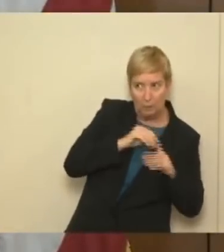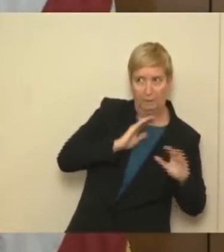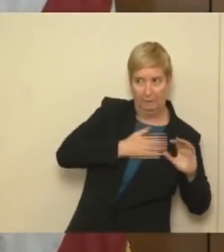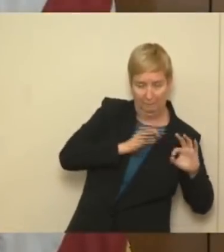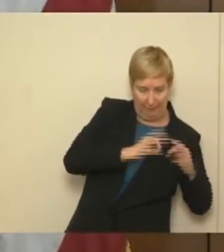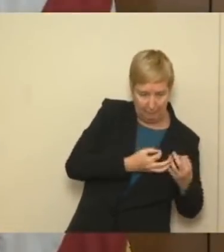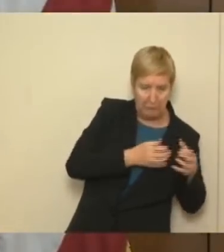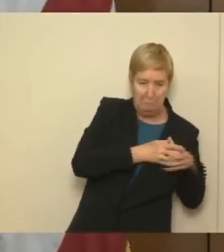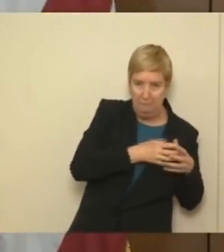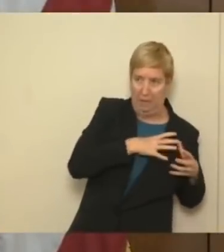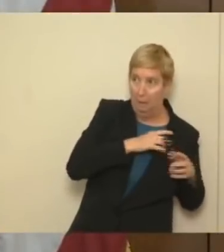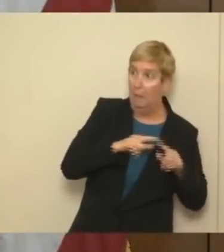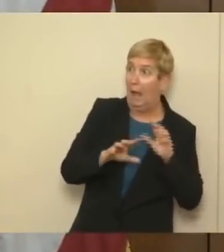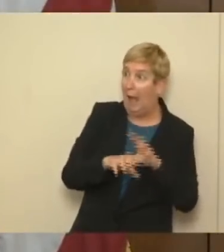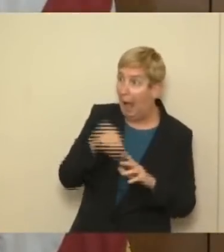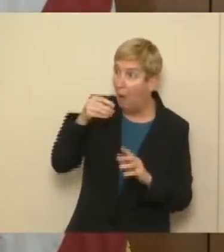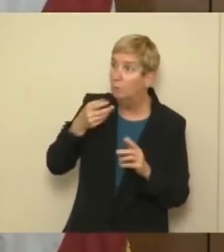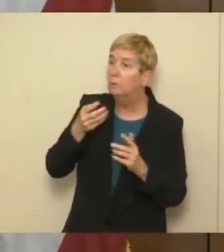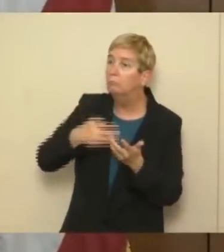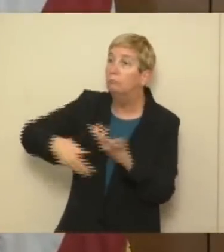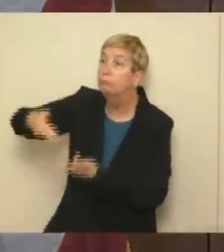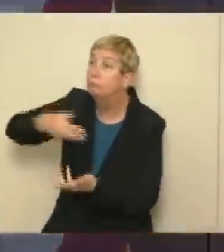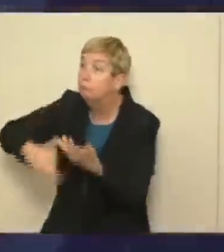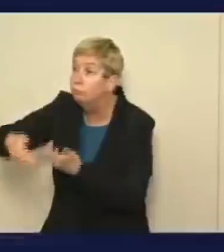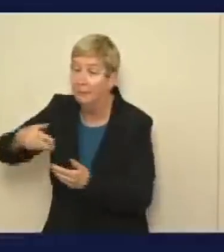a better job in New Mexico. Next slide.